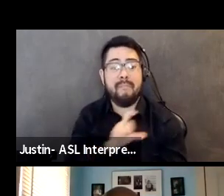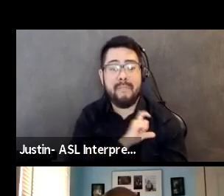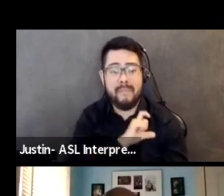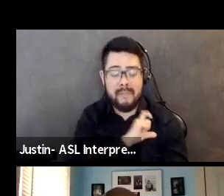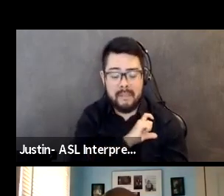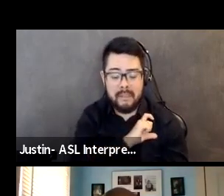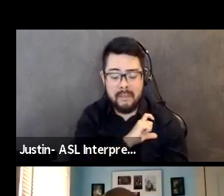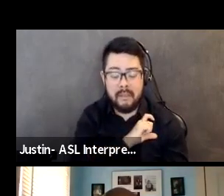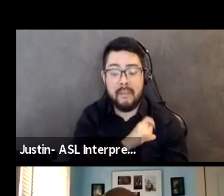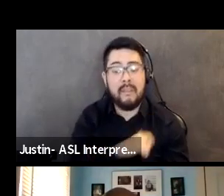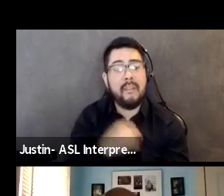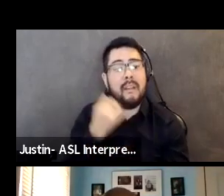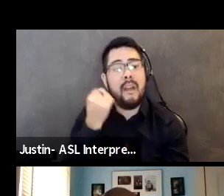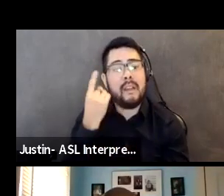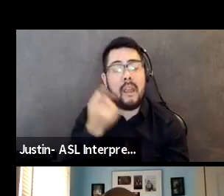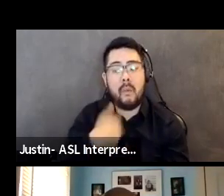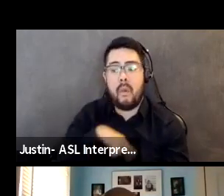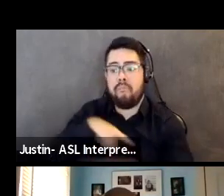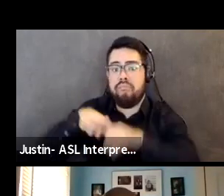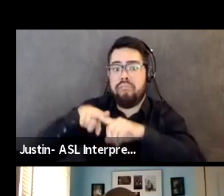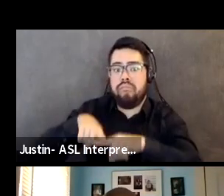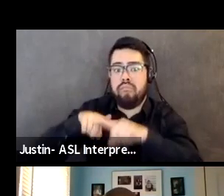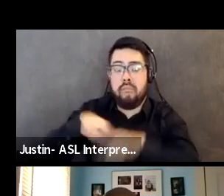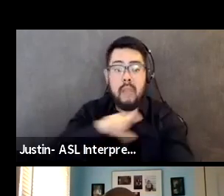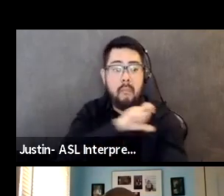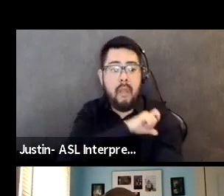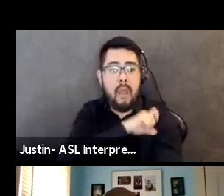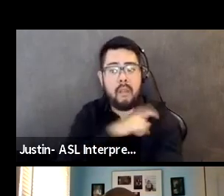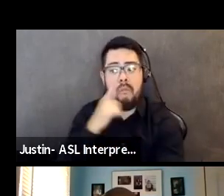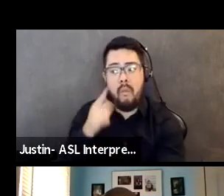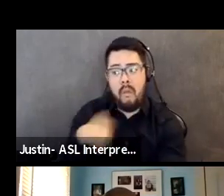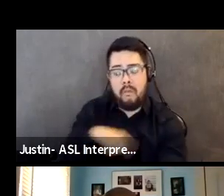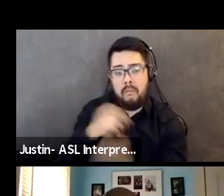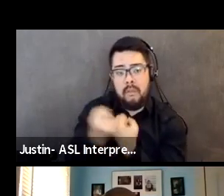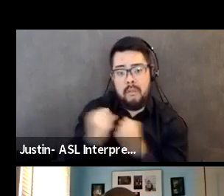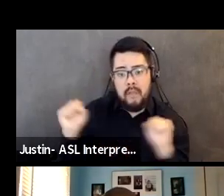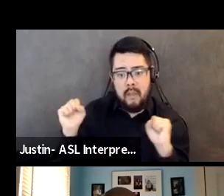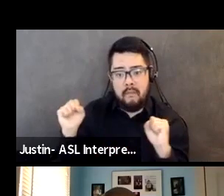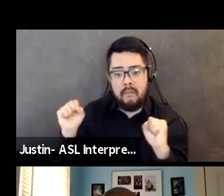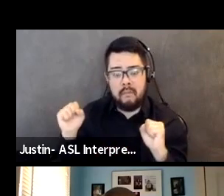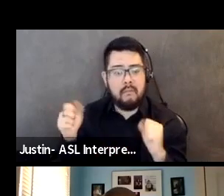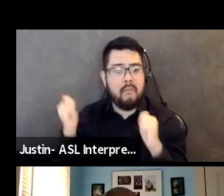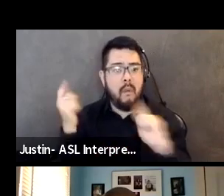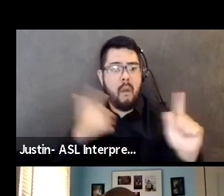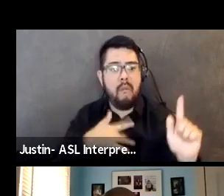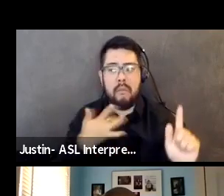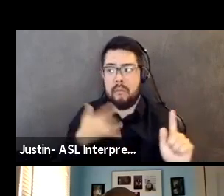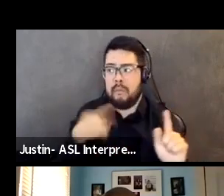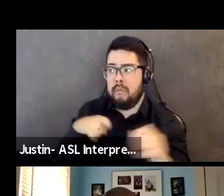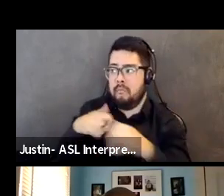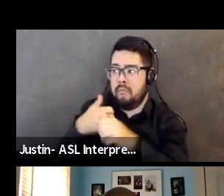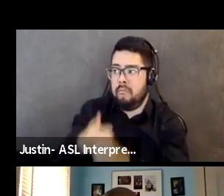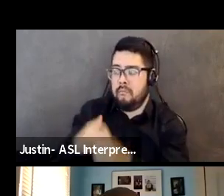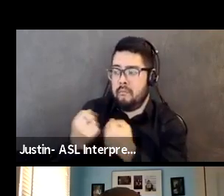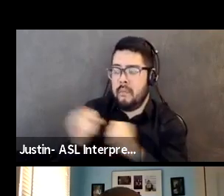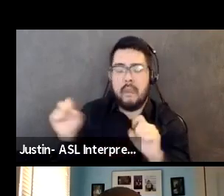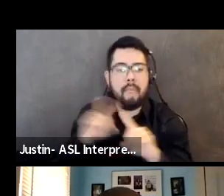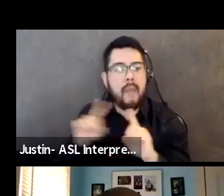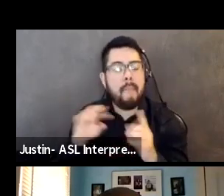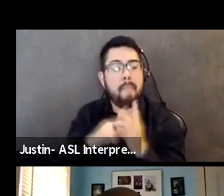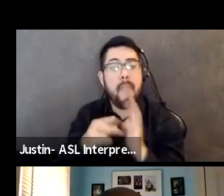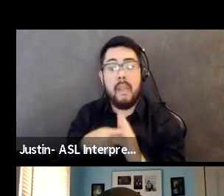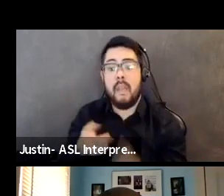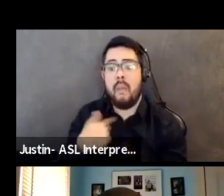by relying on police for safety unilaterally what we're saying is that we are okay with a